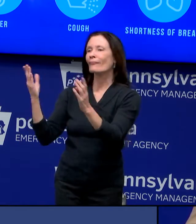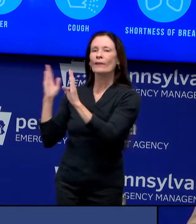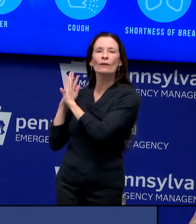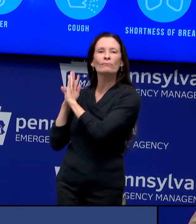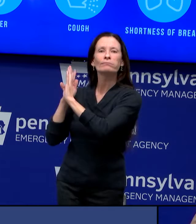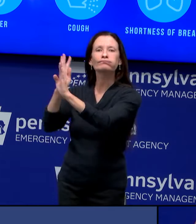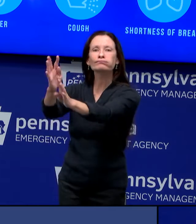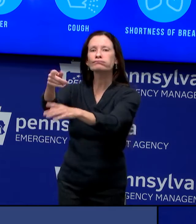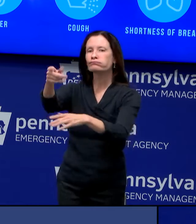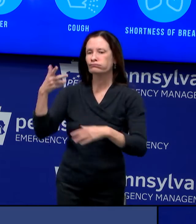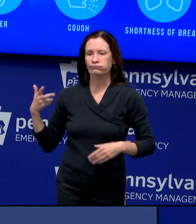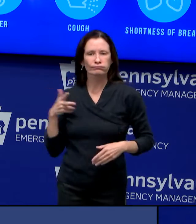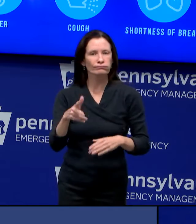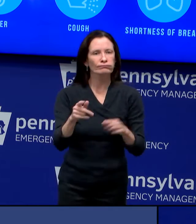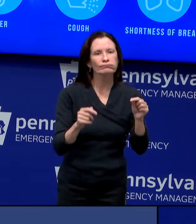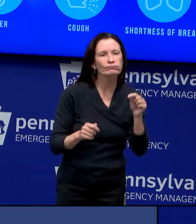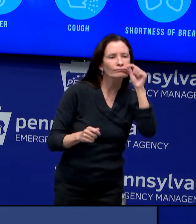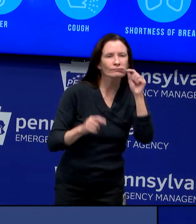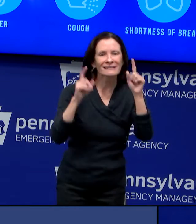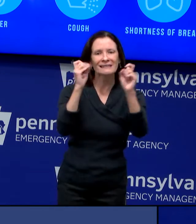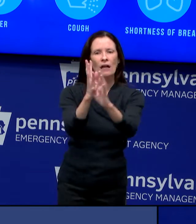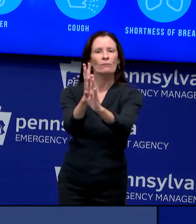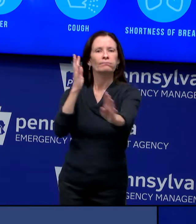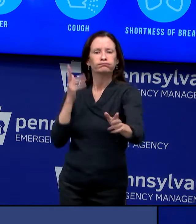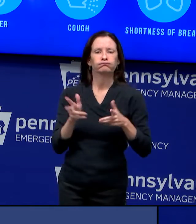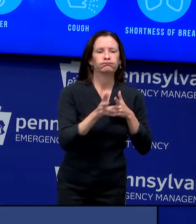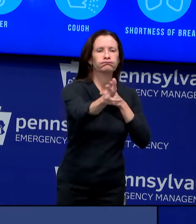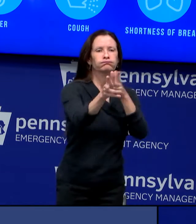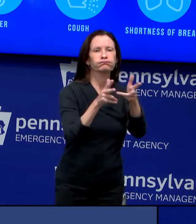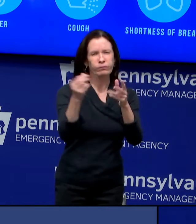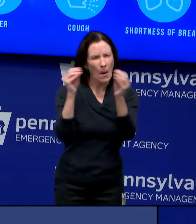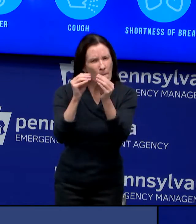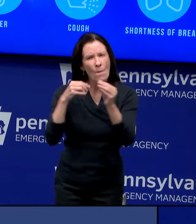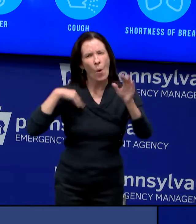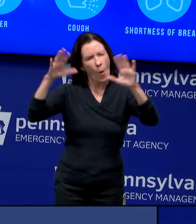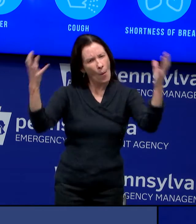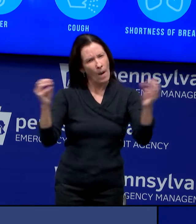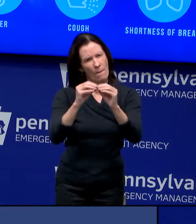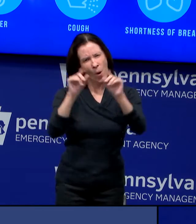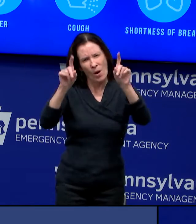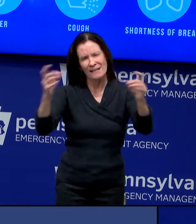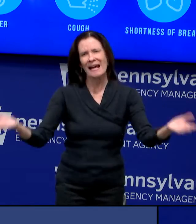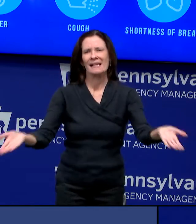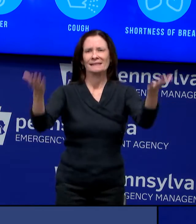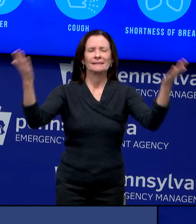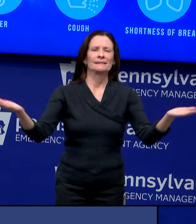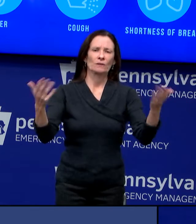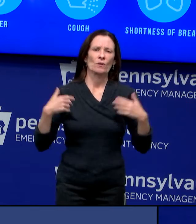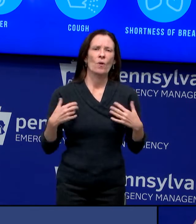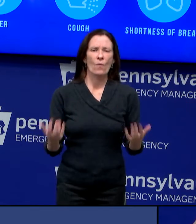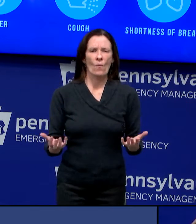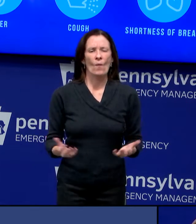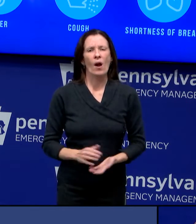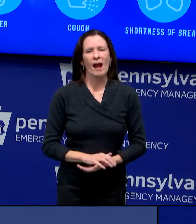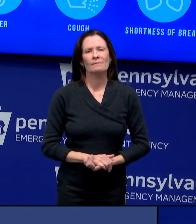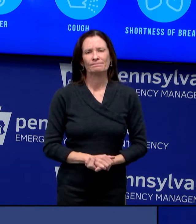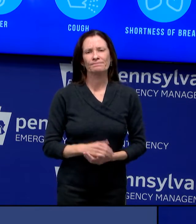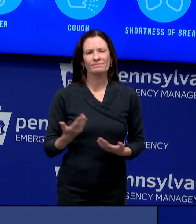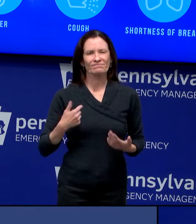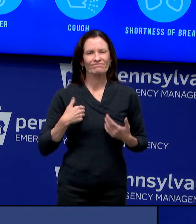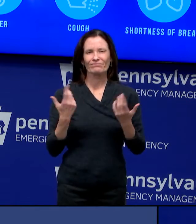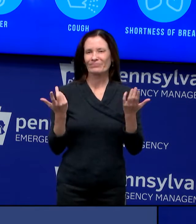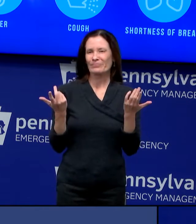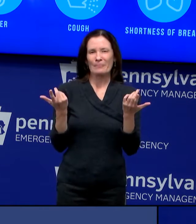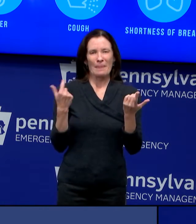Senator Baker. So a number of different ways that we might be able to increase testing in the areas as we start to reopen